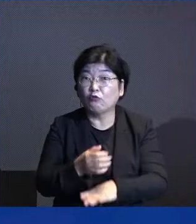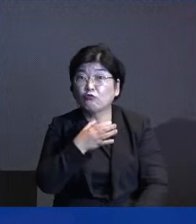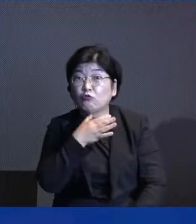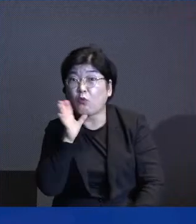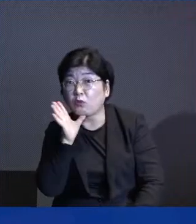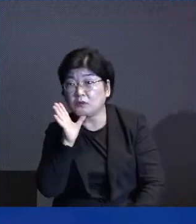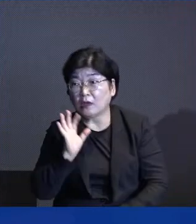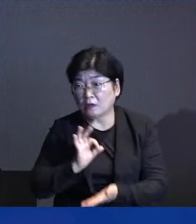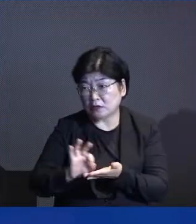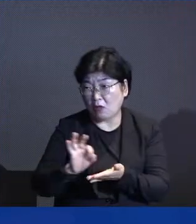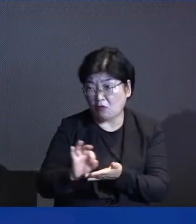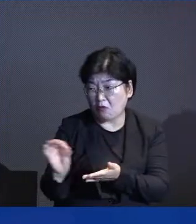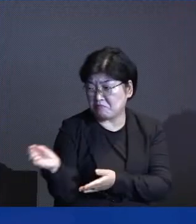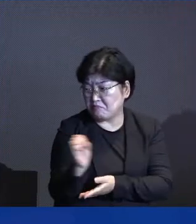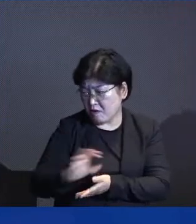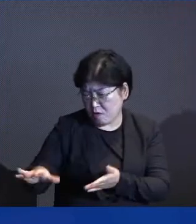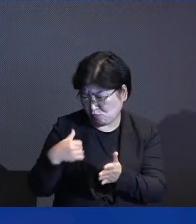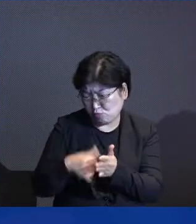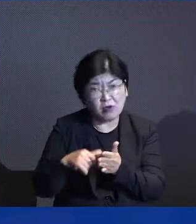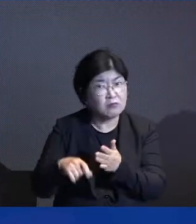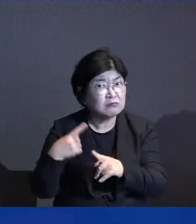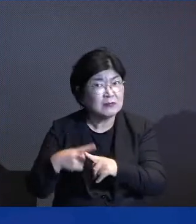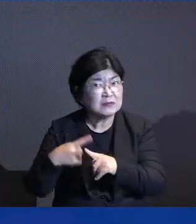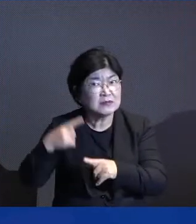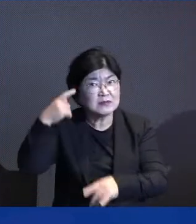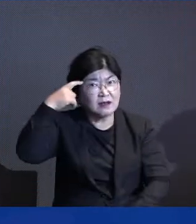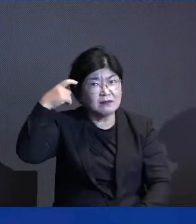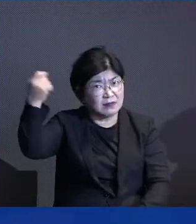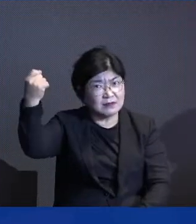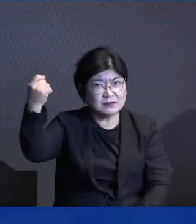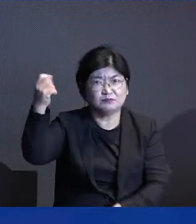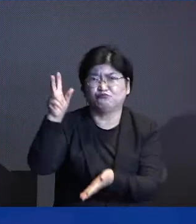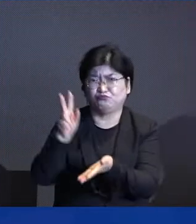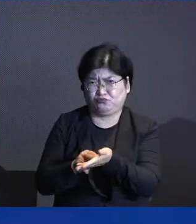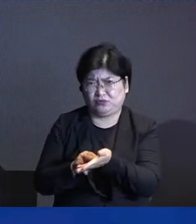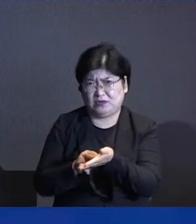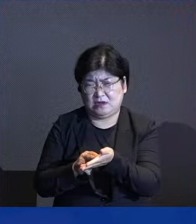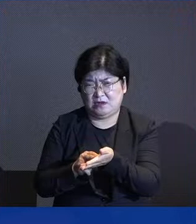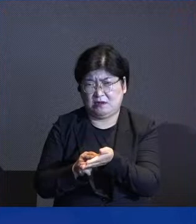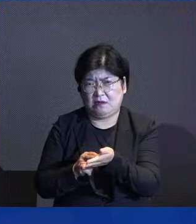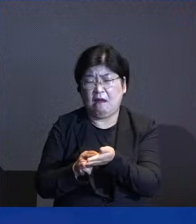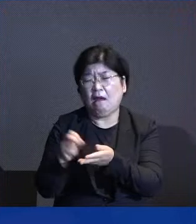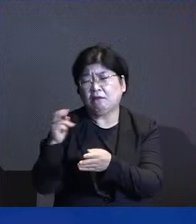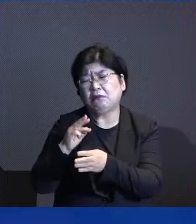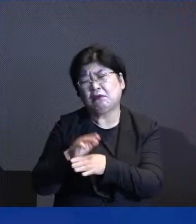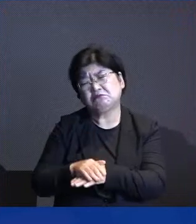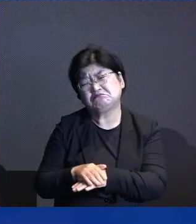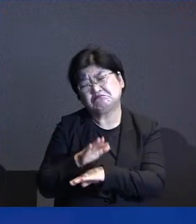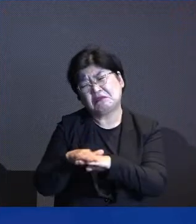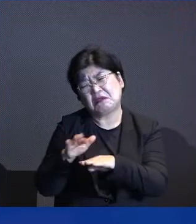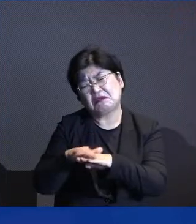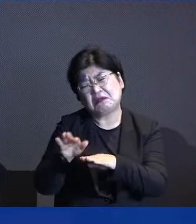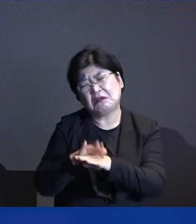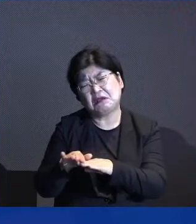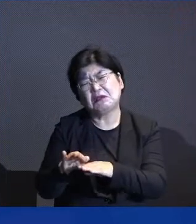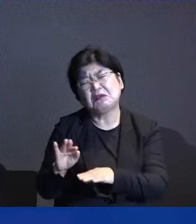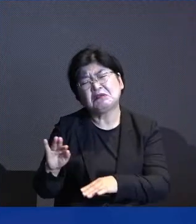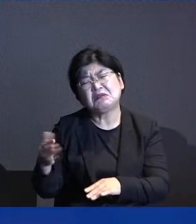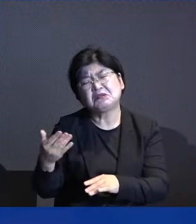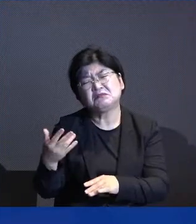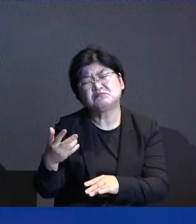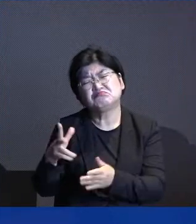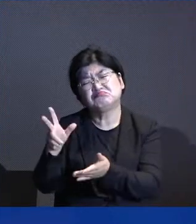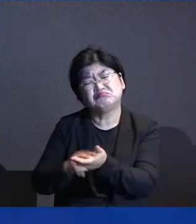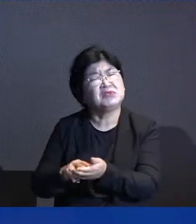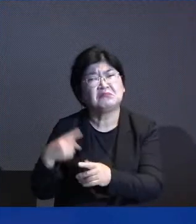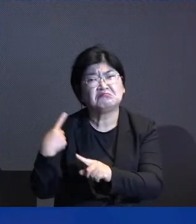Now, probably it was the crisis reaction, but there are certain vulnerable age